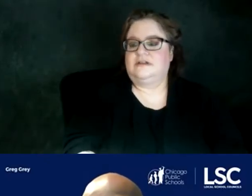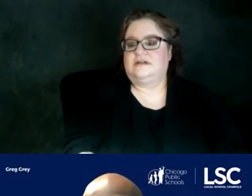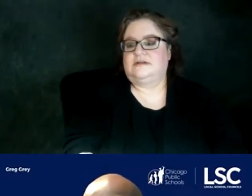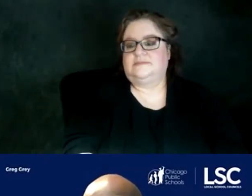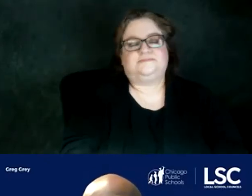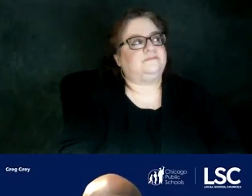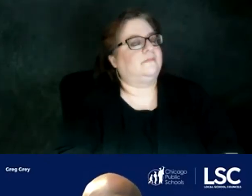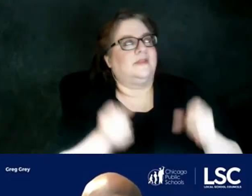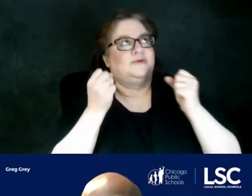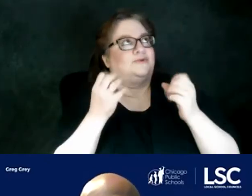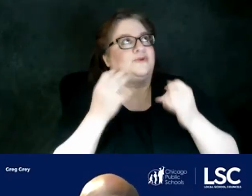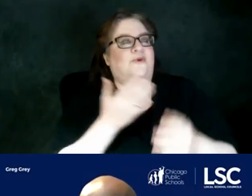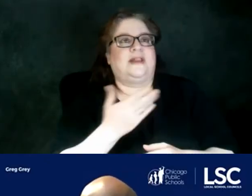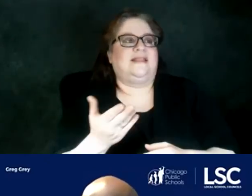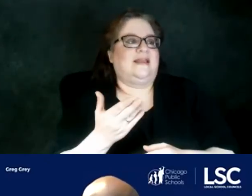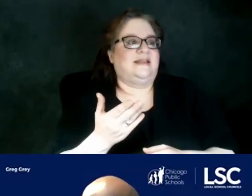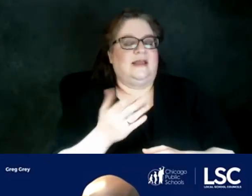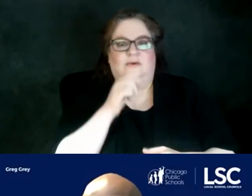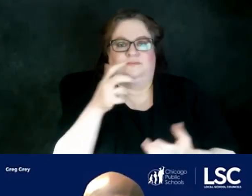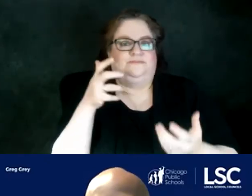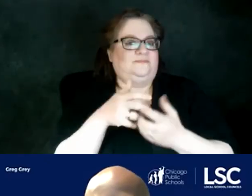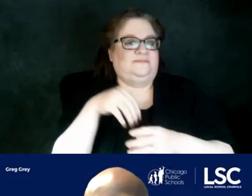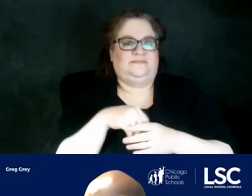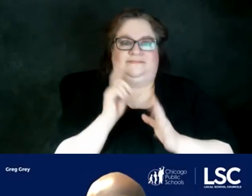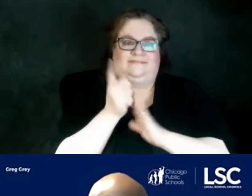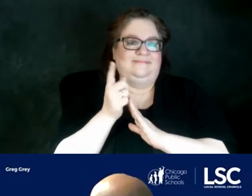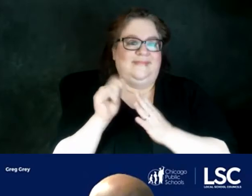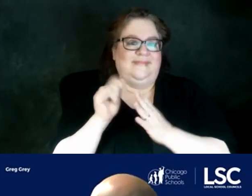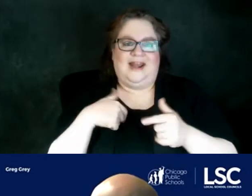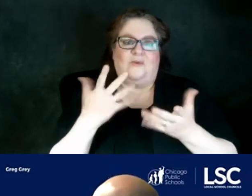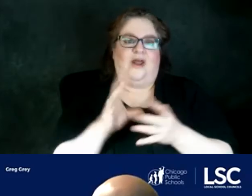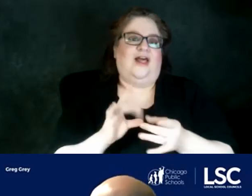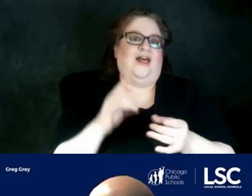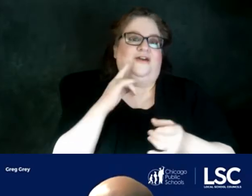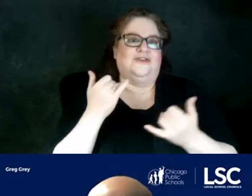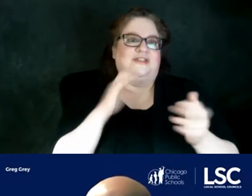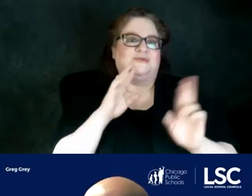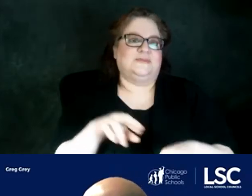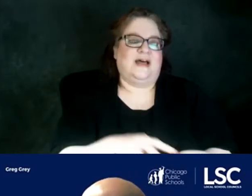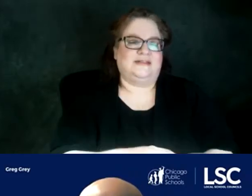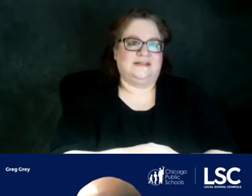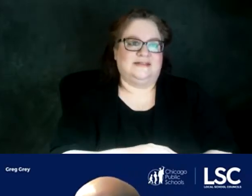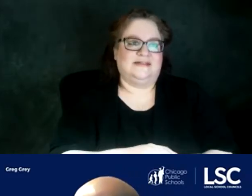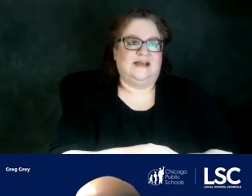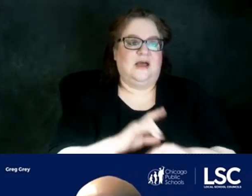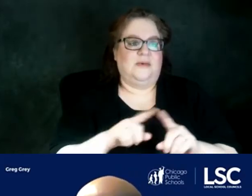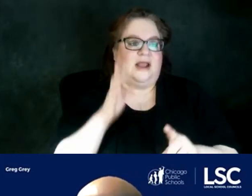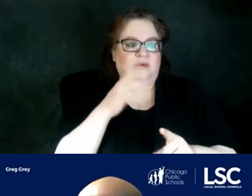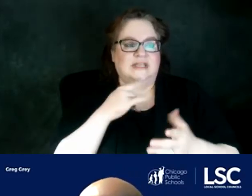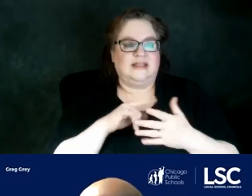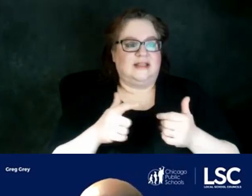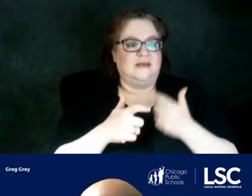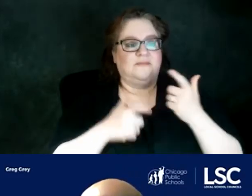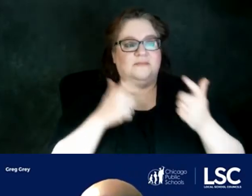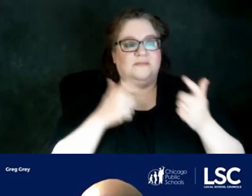So many things won't fit into the 1 minute that I want to allocate for this response, but I'd say the biggest one